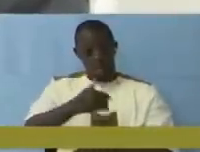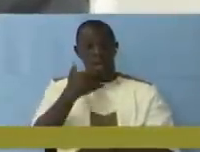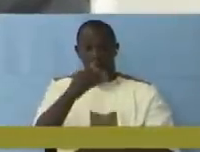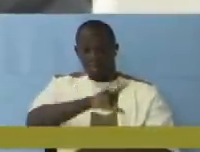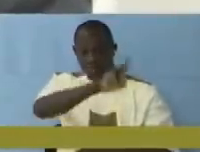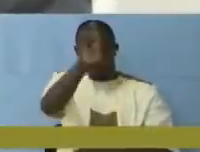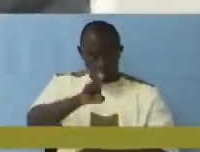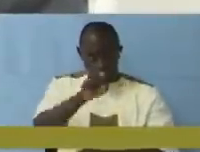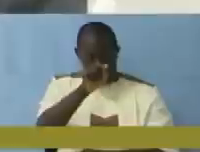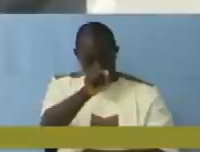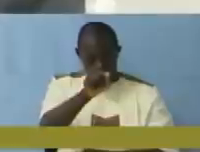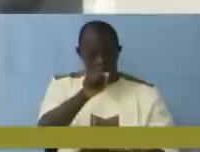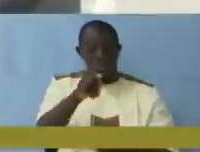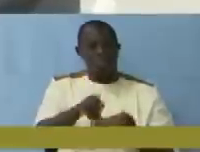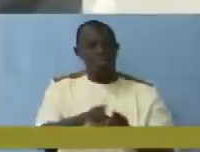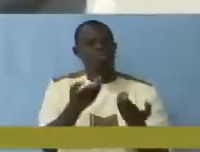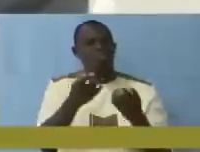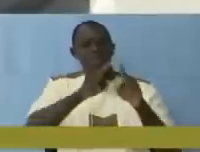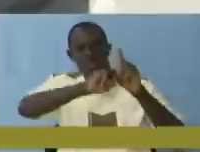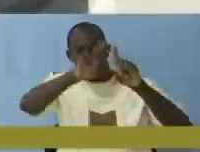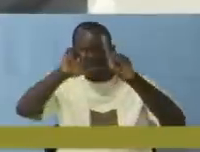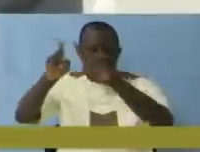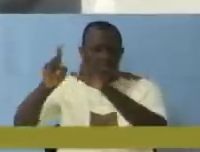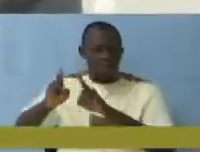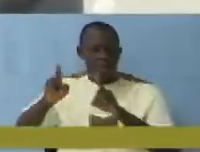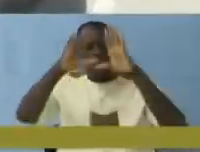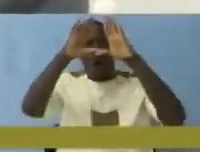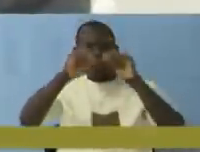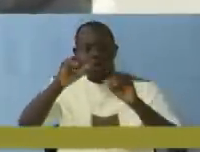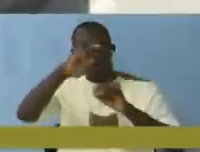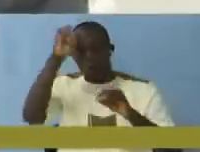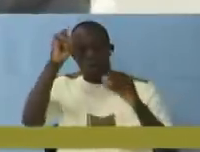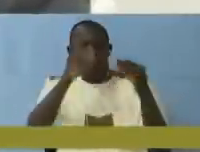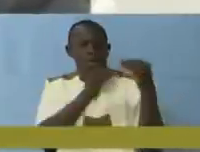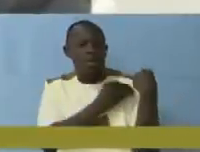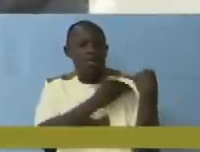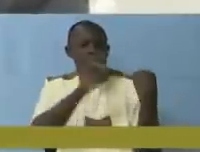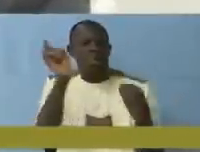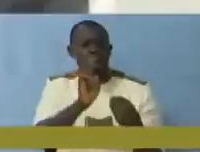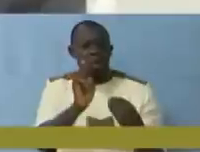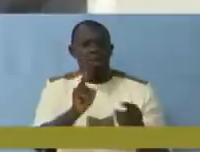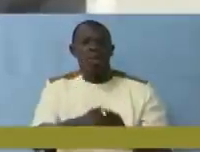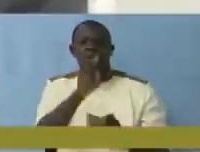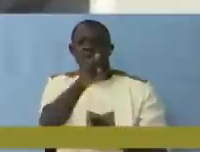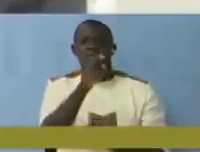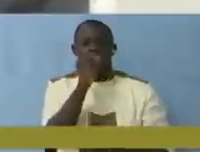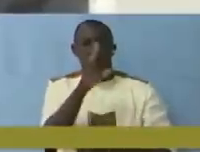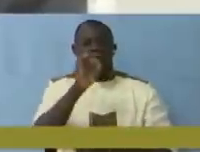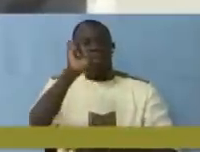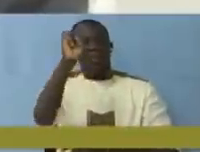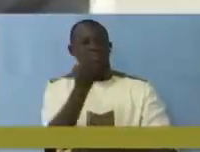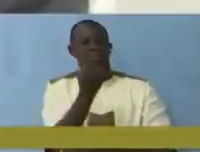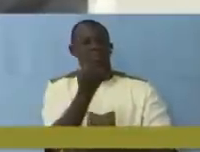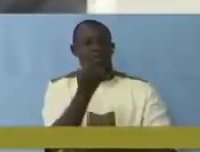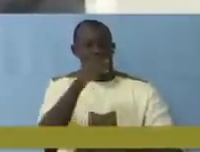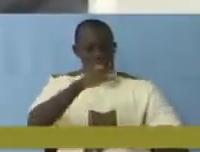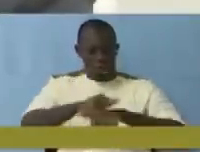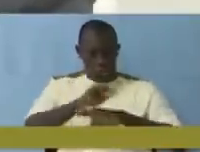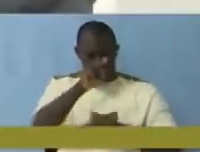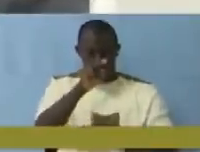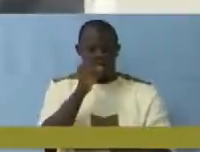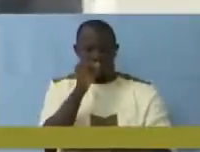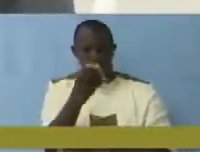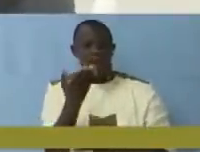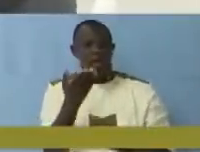the functions of the various units in the NIA. nyen And you said it would be difficult for you to say. It's the